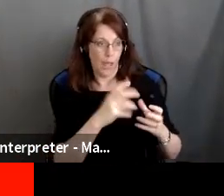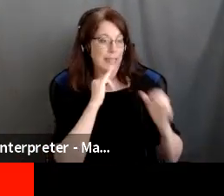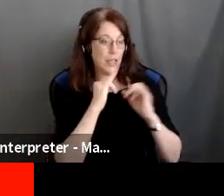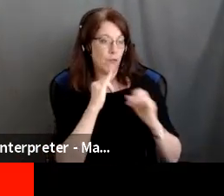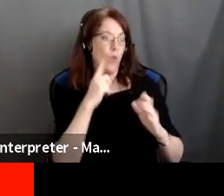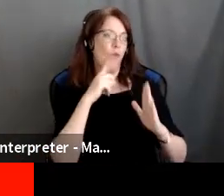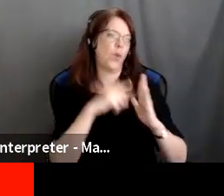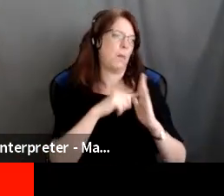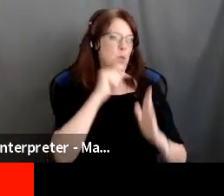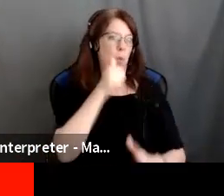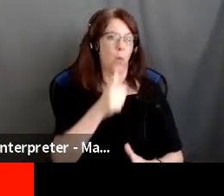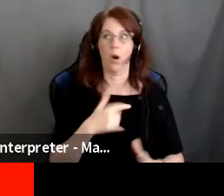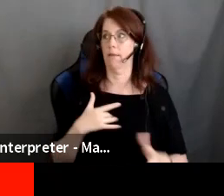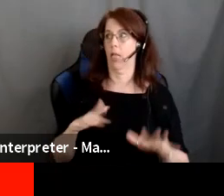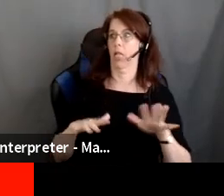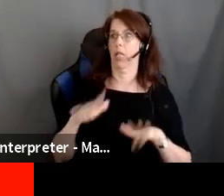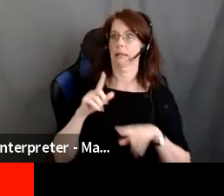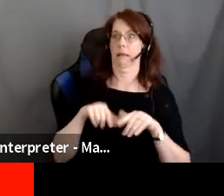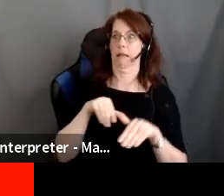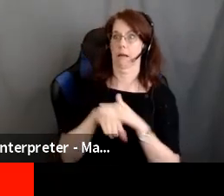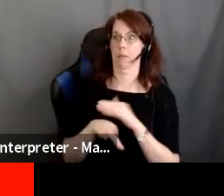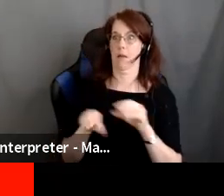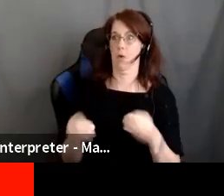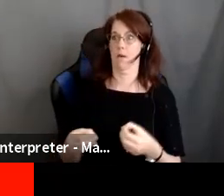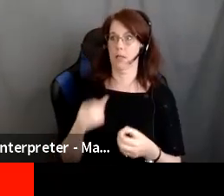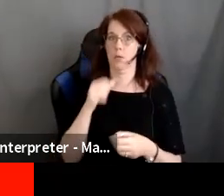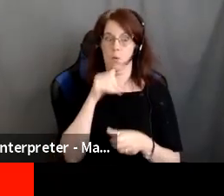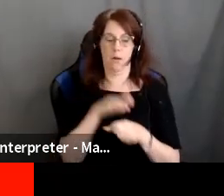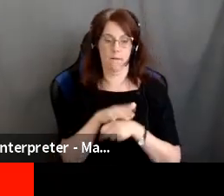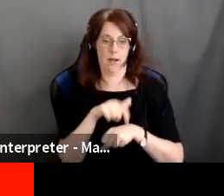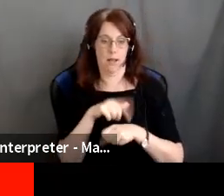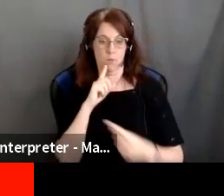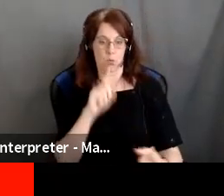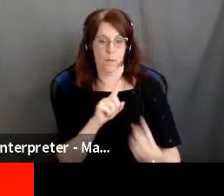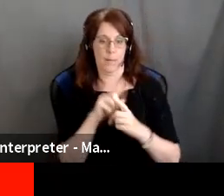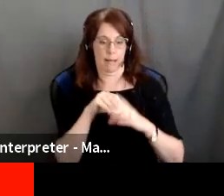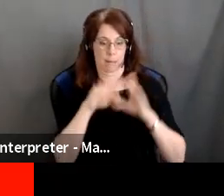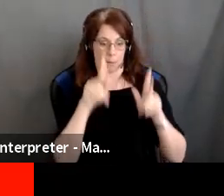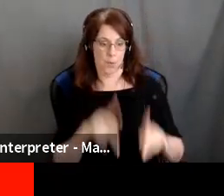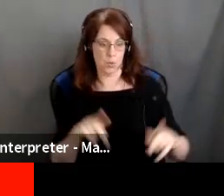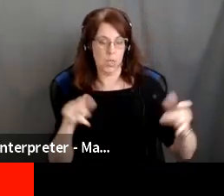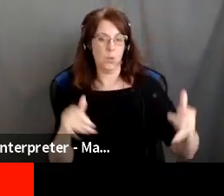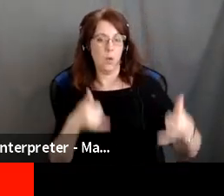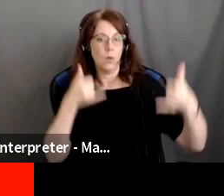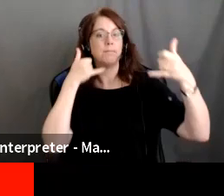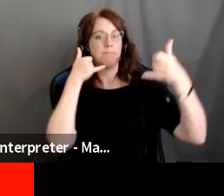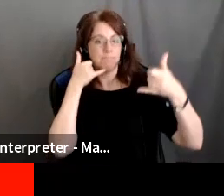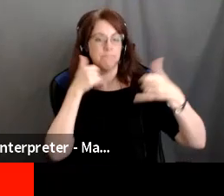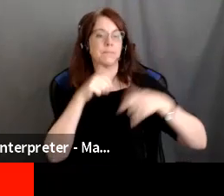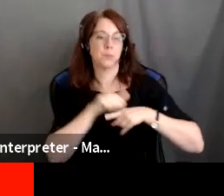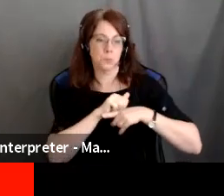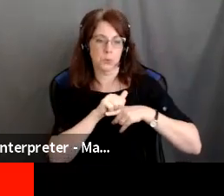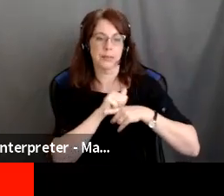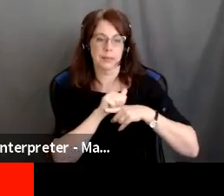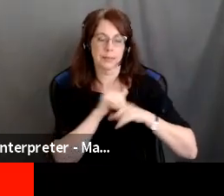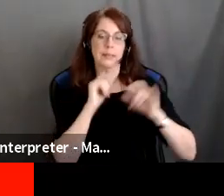let's say, and they don't have time to come into our office, or we don't have time in our schedules to fit them in to practice an interview on the